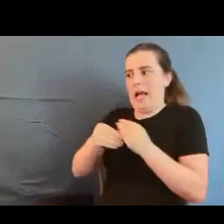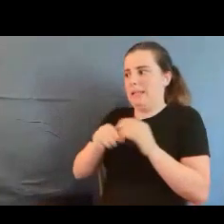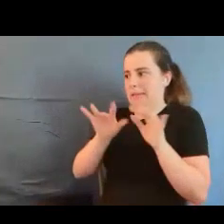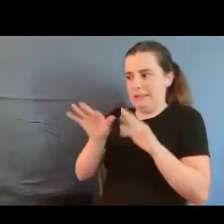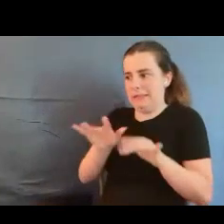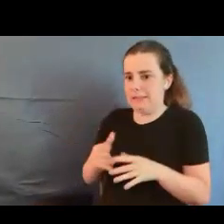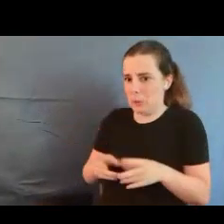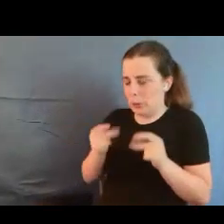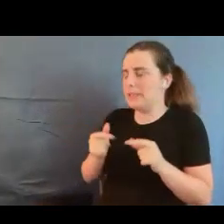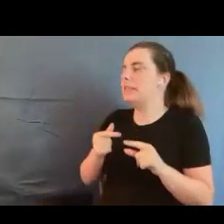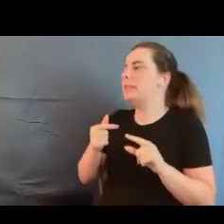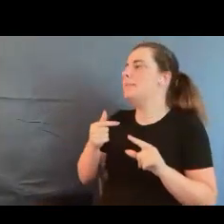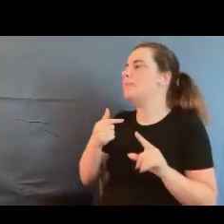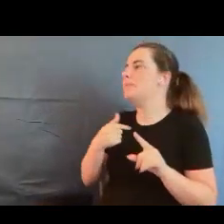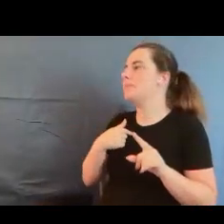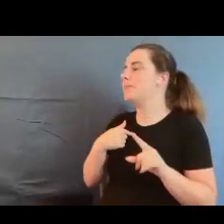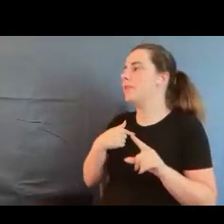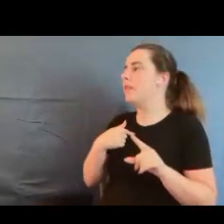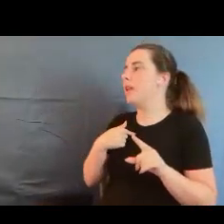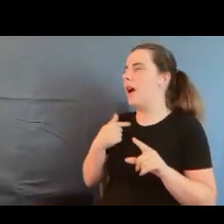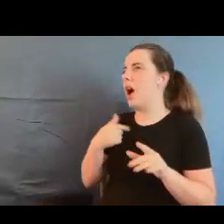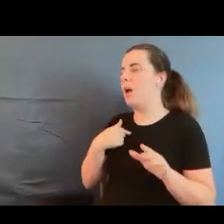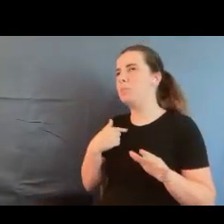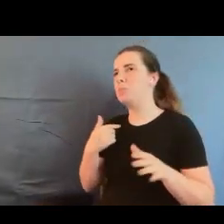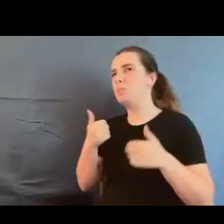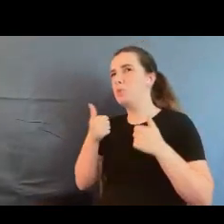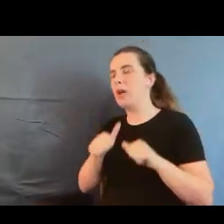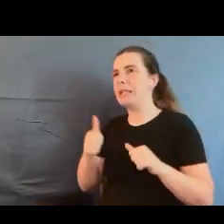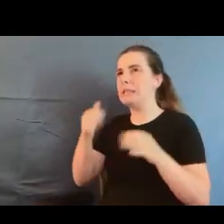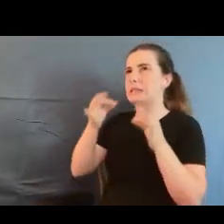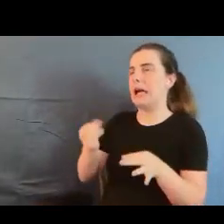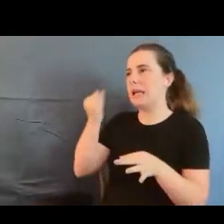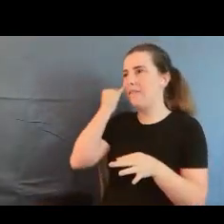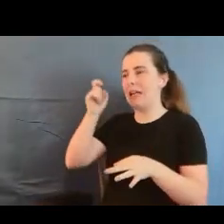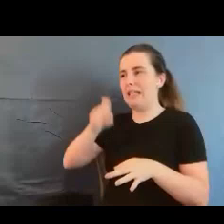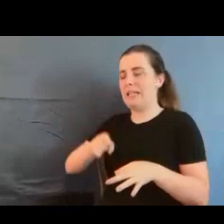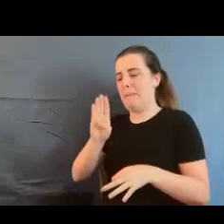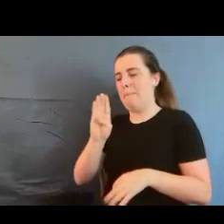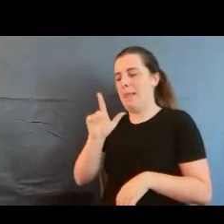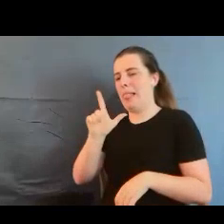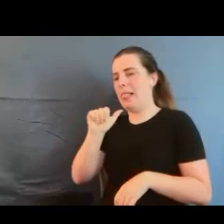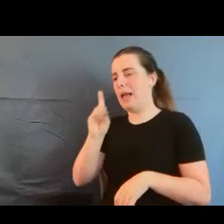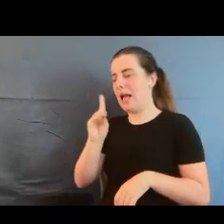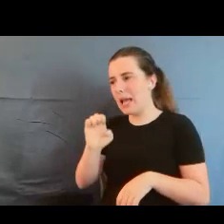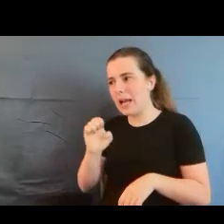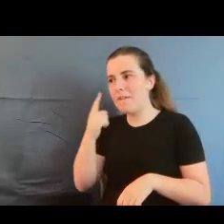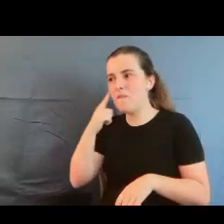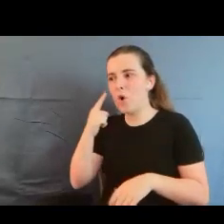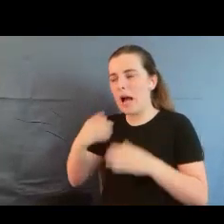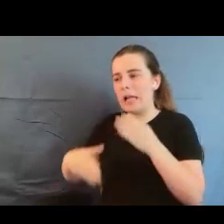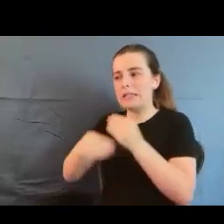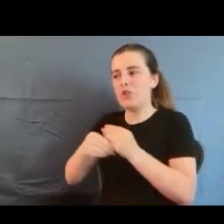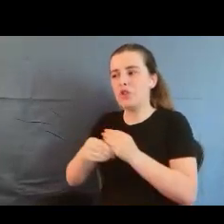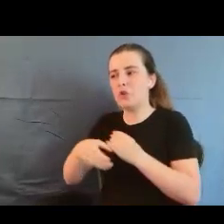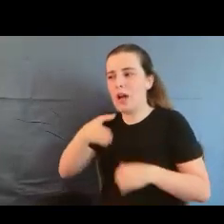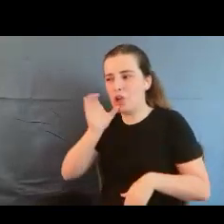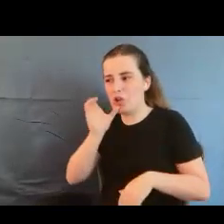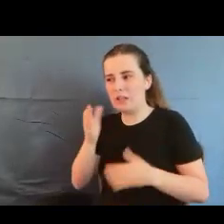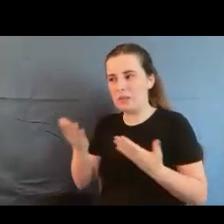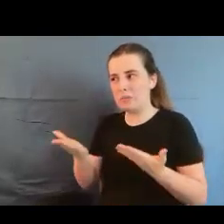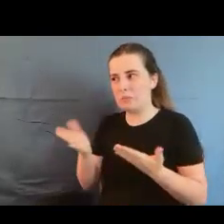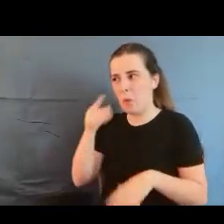So debating if I need a blade for extra hydration, thoughts on that? Mm.